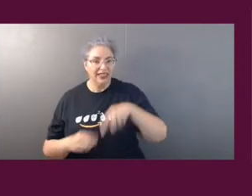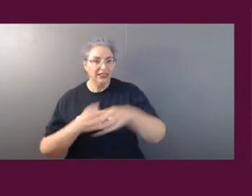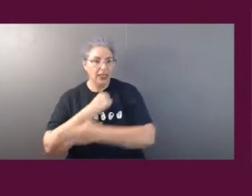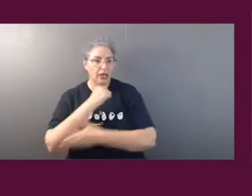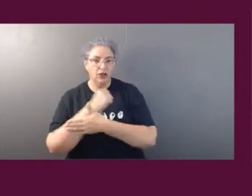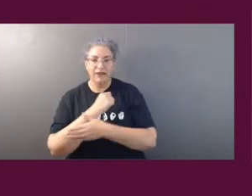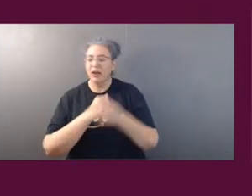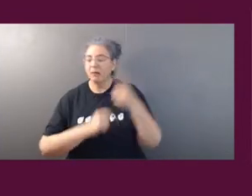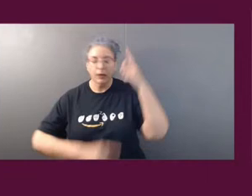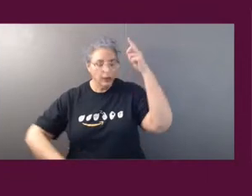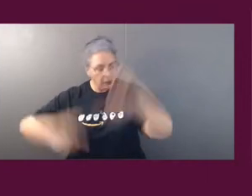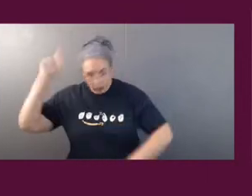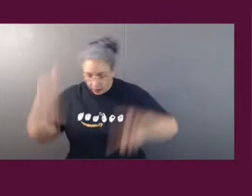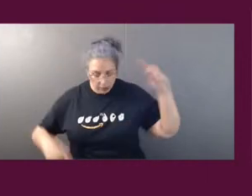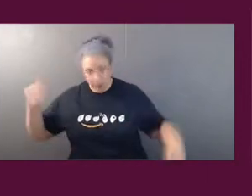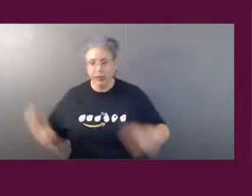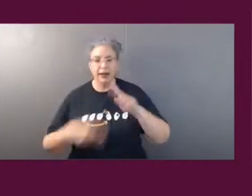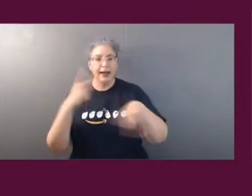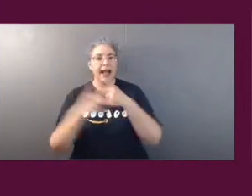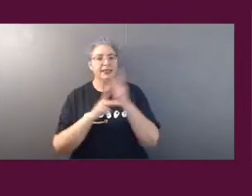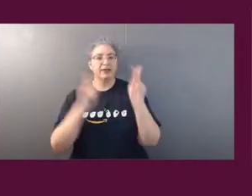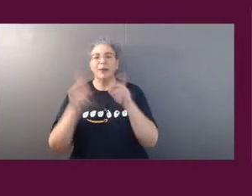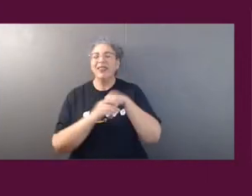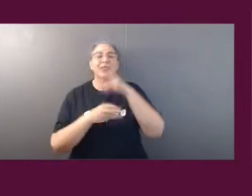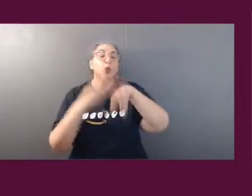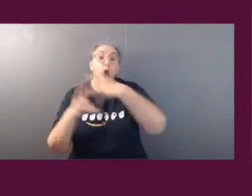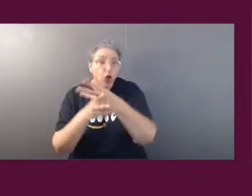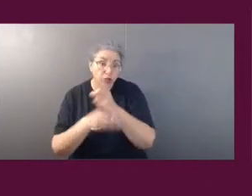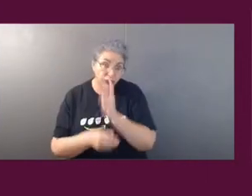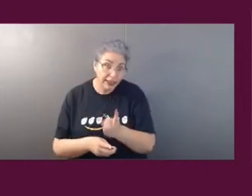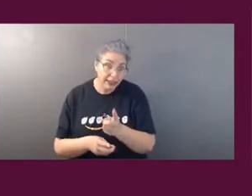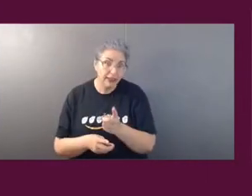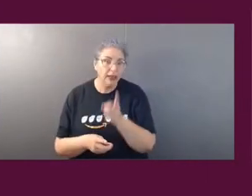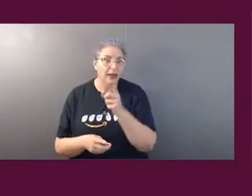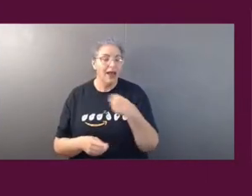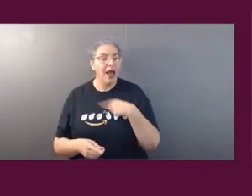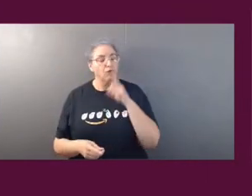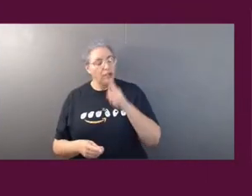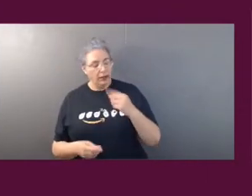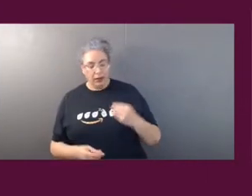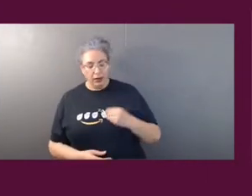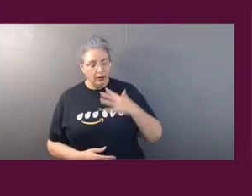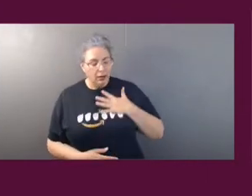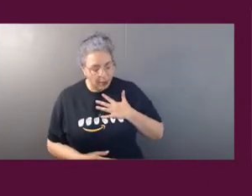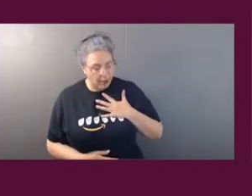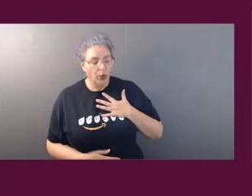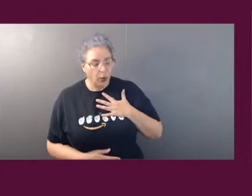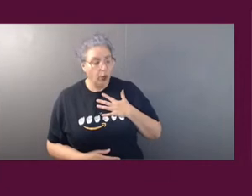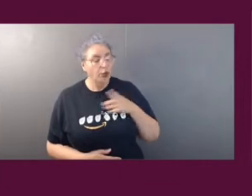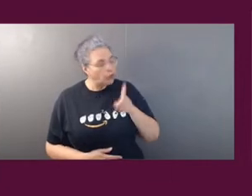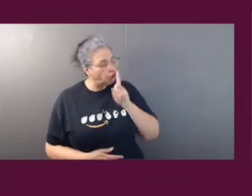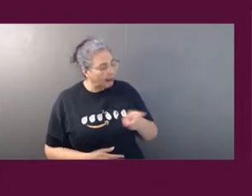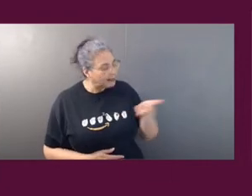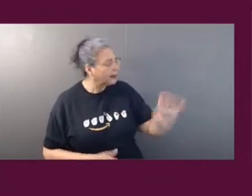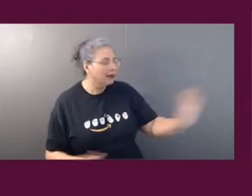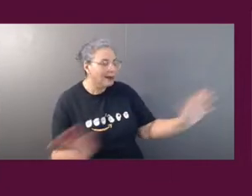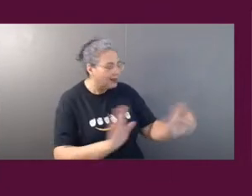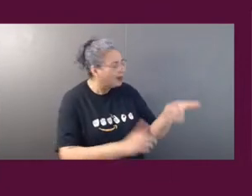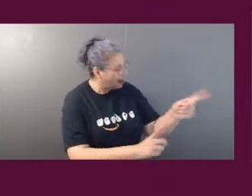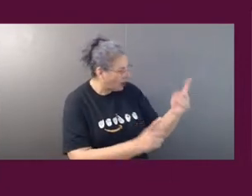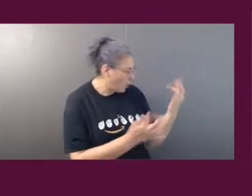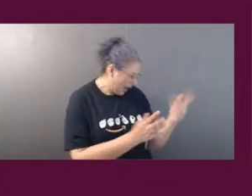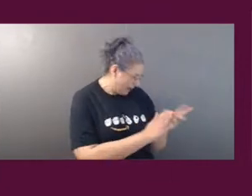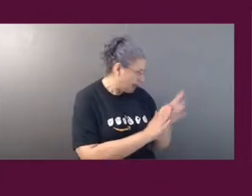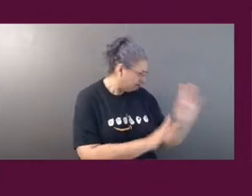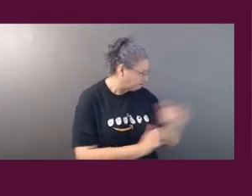in this country from all walks of life in this world, it's just so inspiring to hear that you hold people's feet to the fire and say,